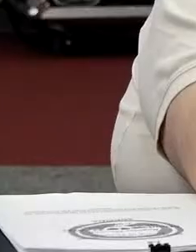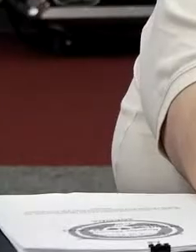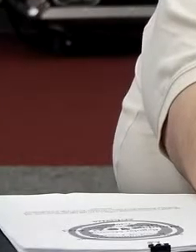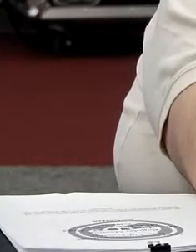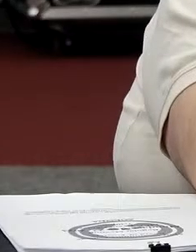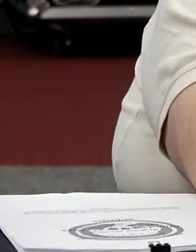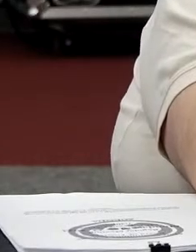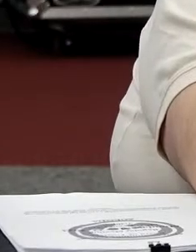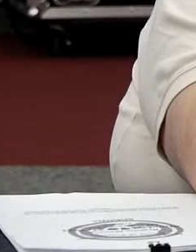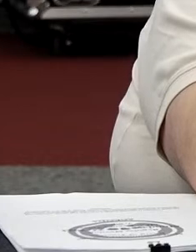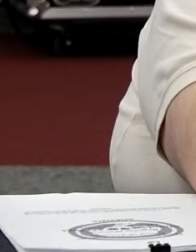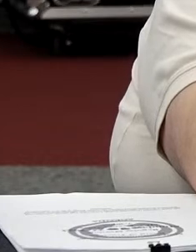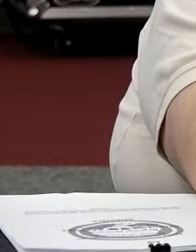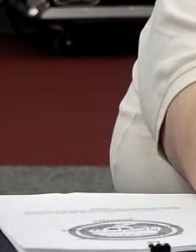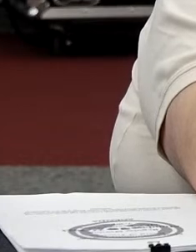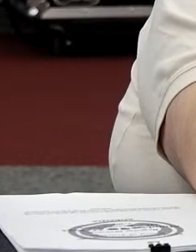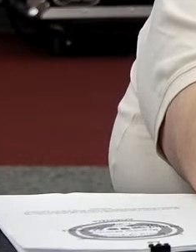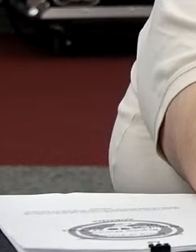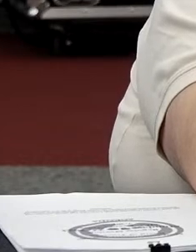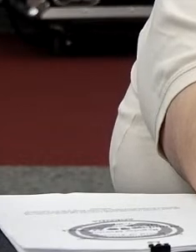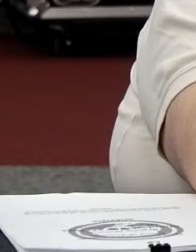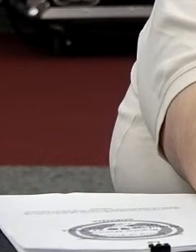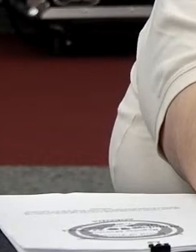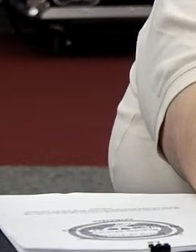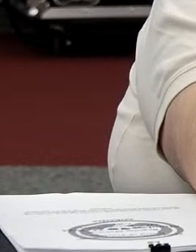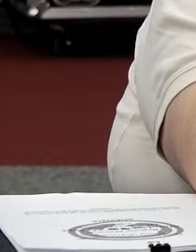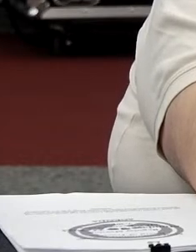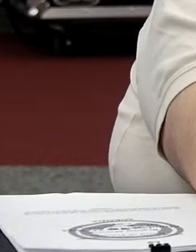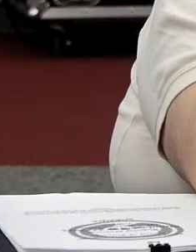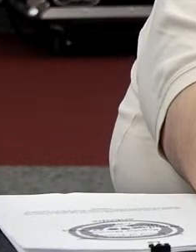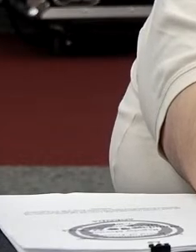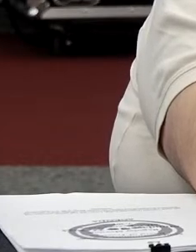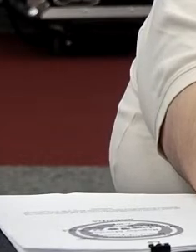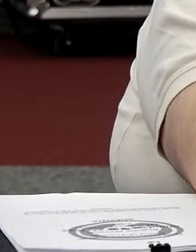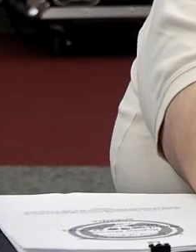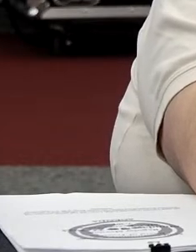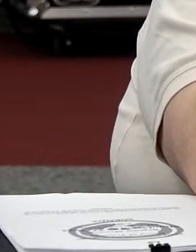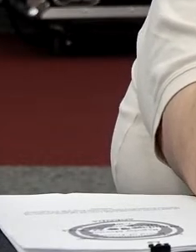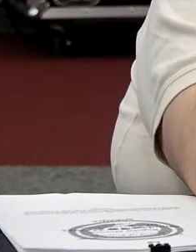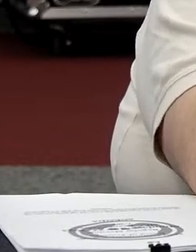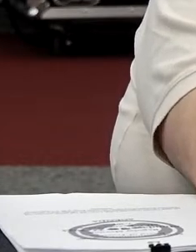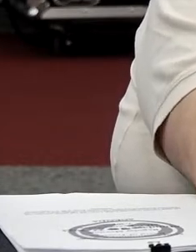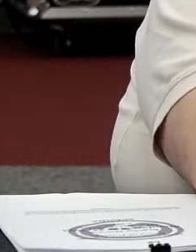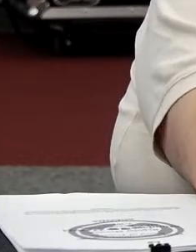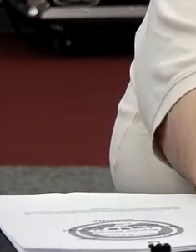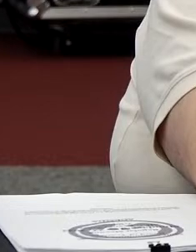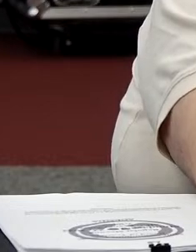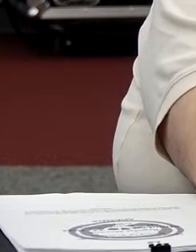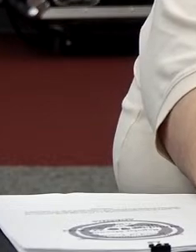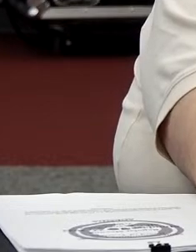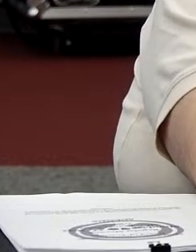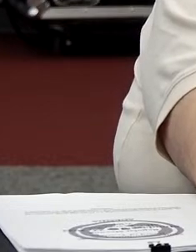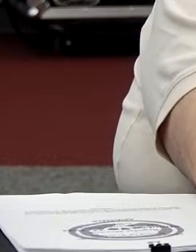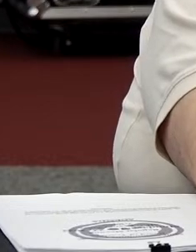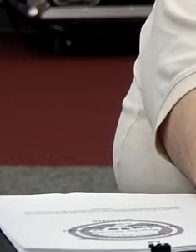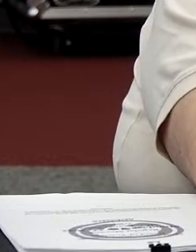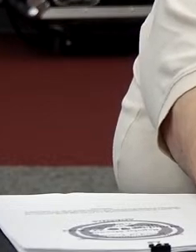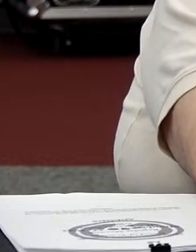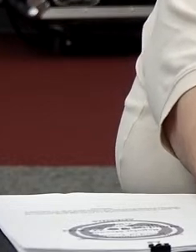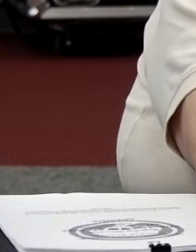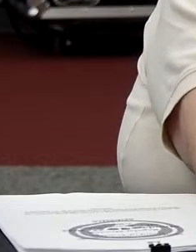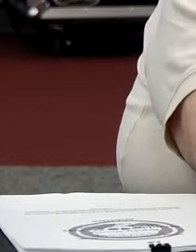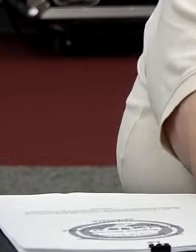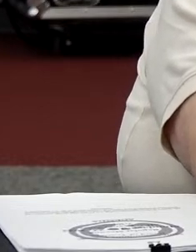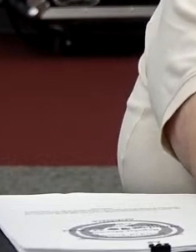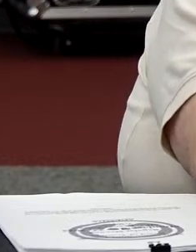is I think we have to be very careful about perceptions. That if you have a full-time